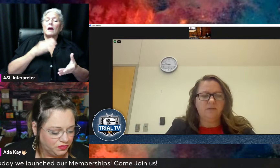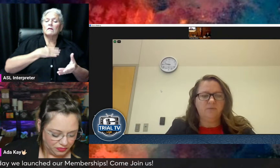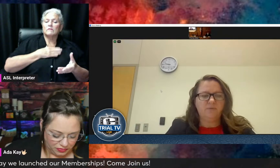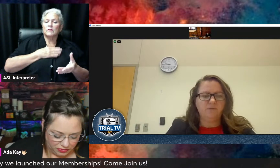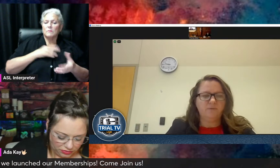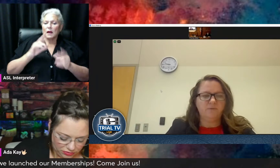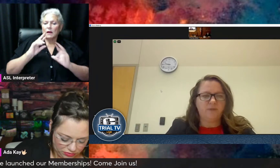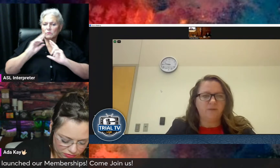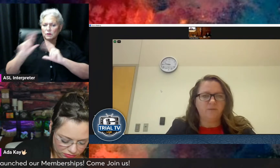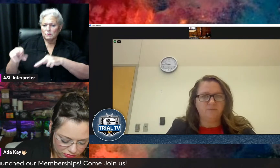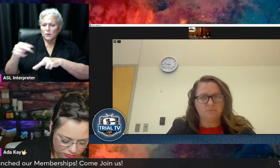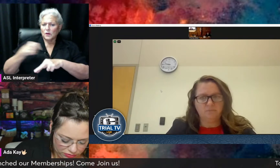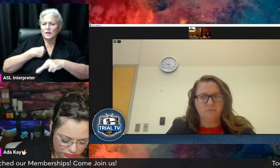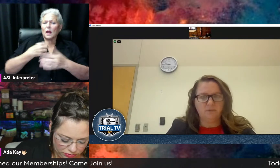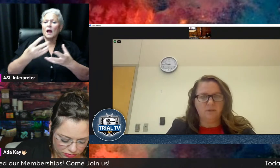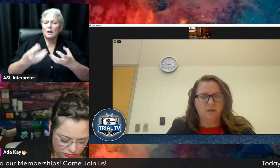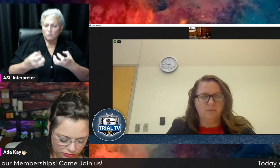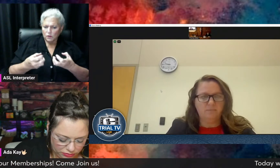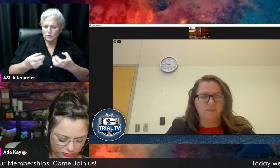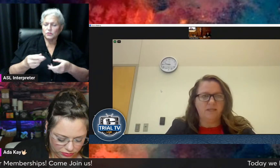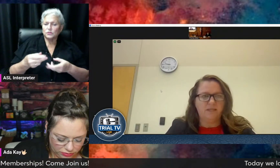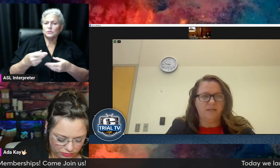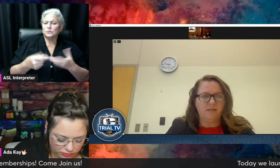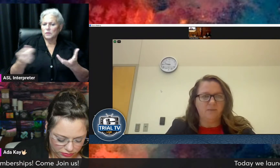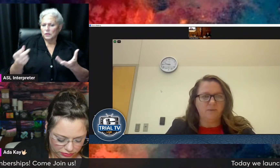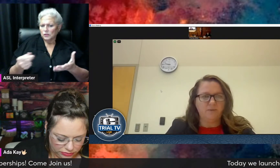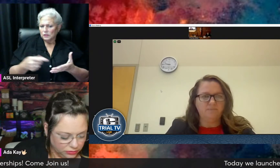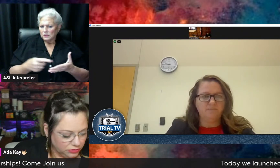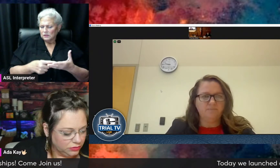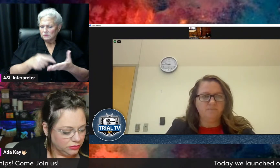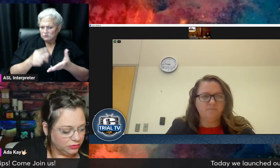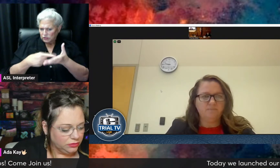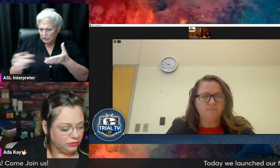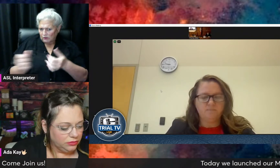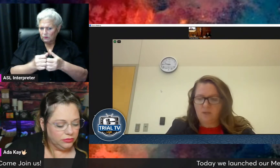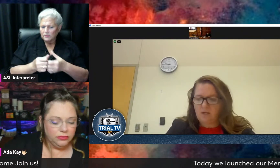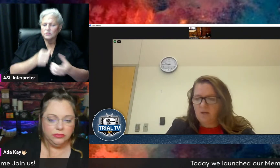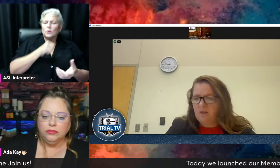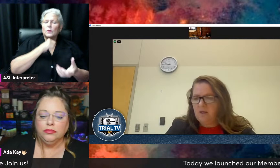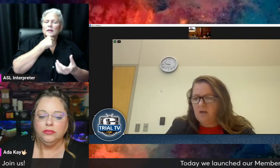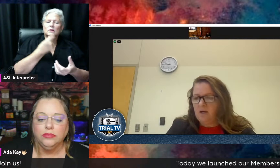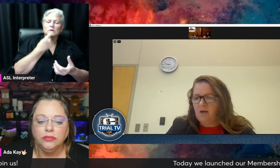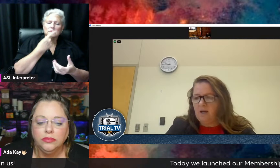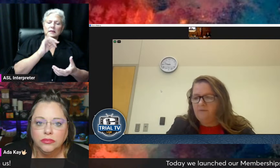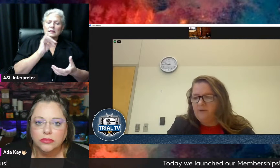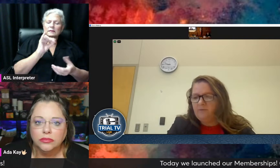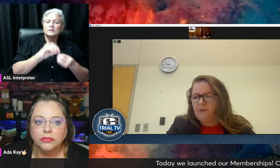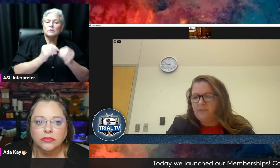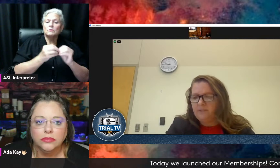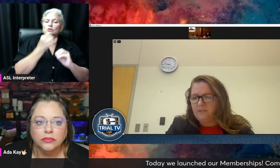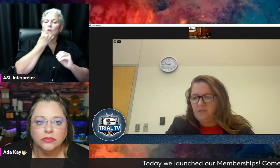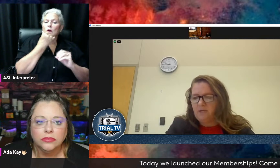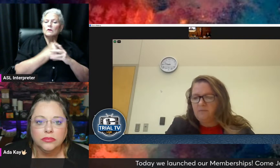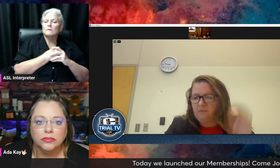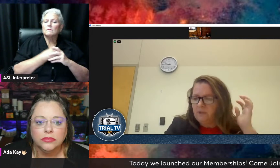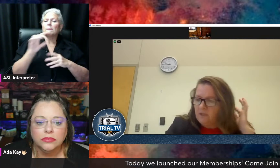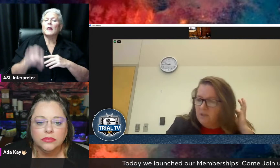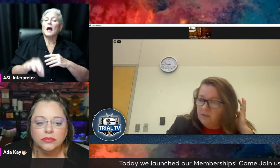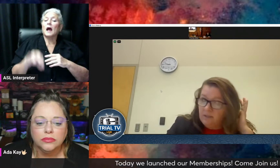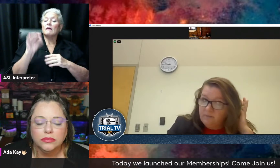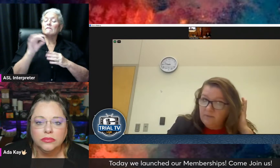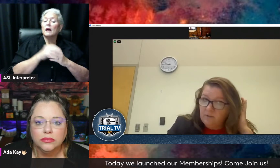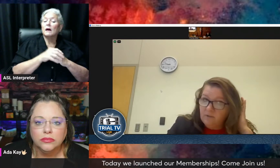that I'd like to refer to so I don't misstate any of the numbers. You may. I found the presence